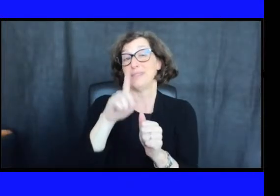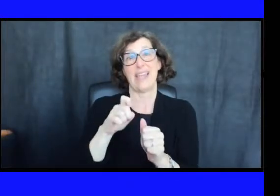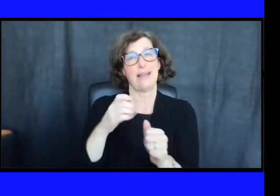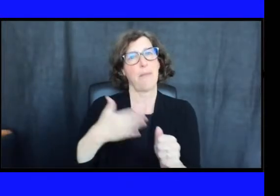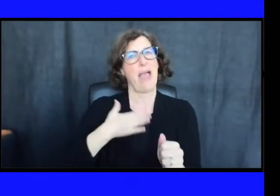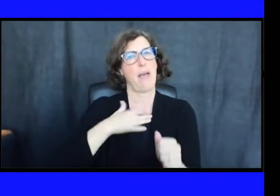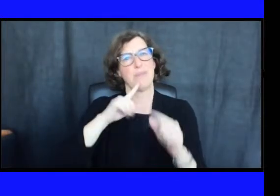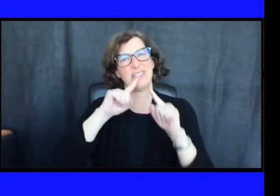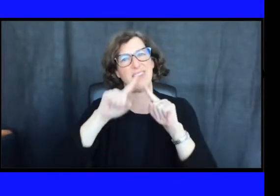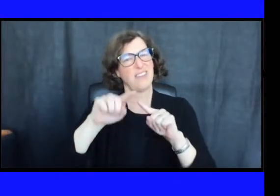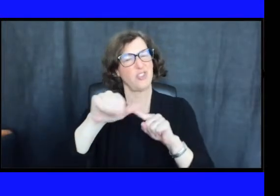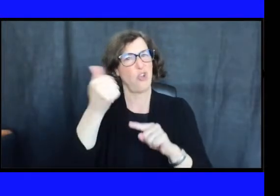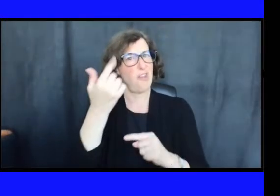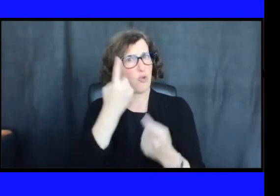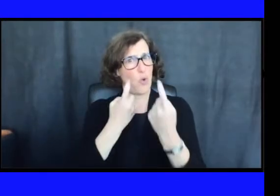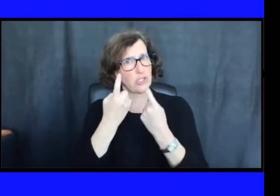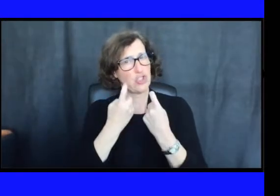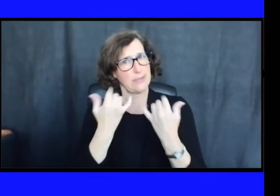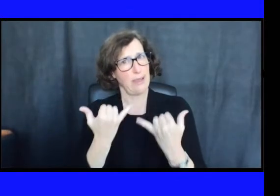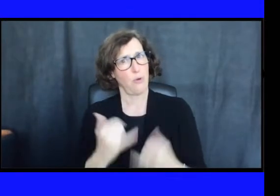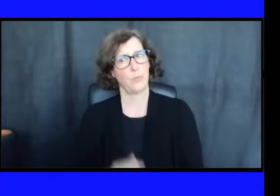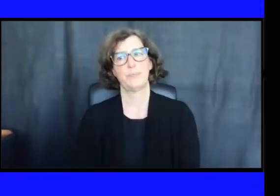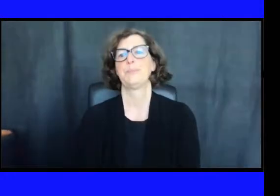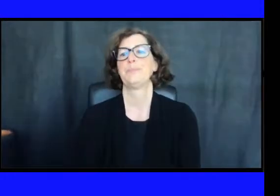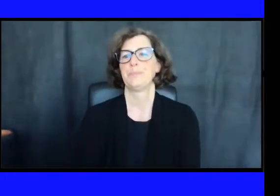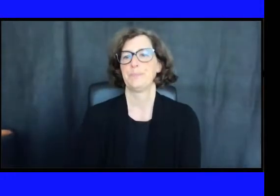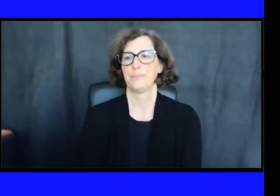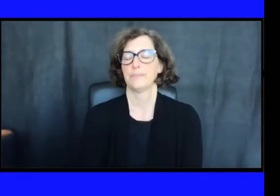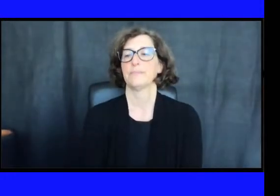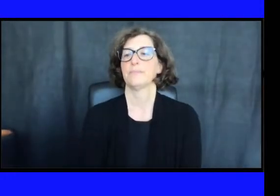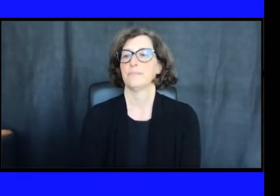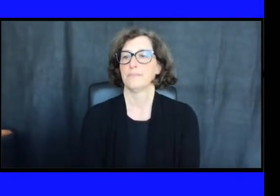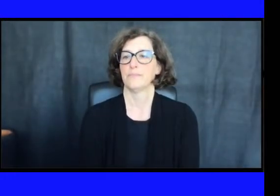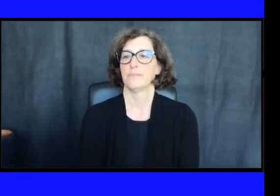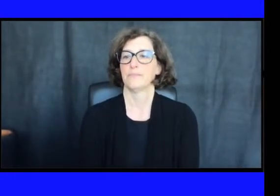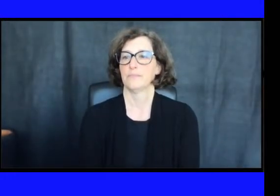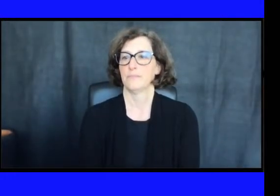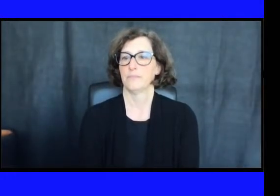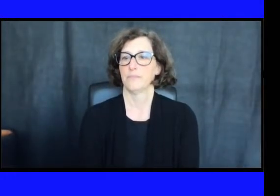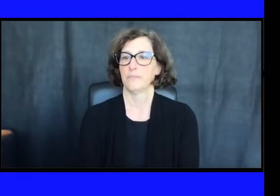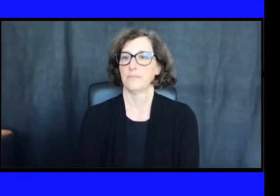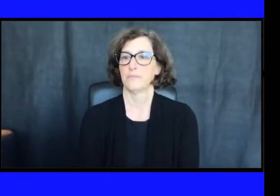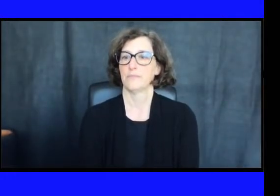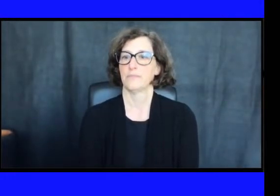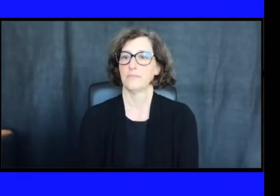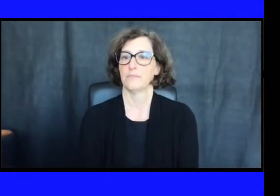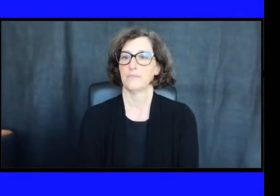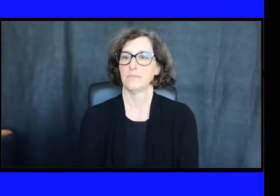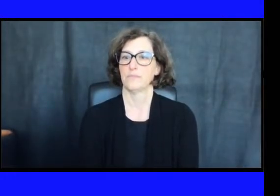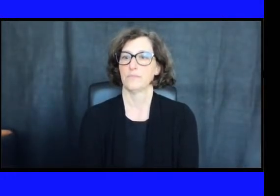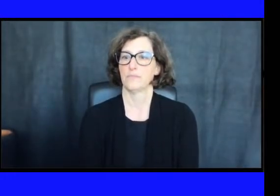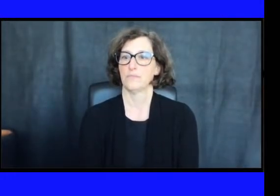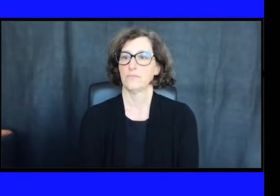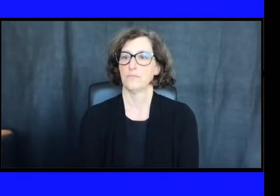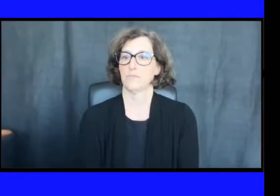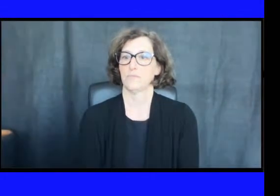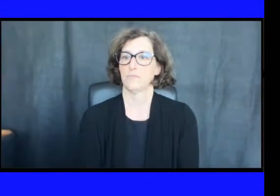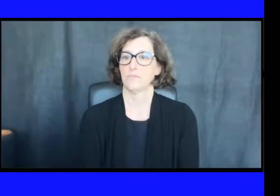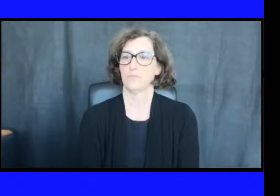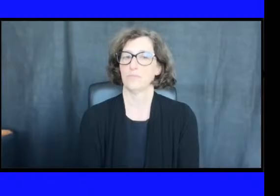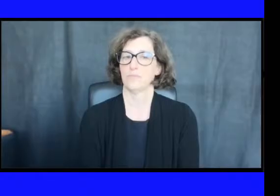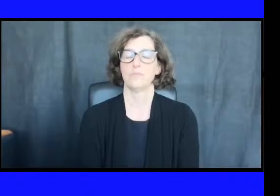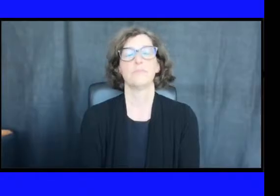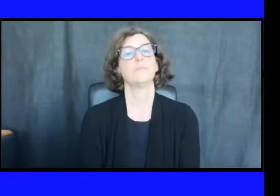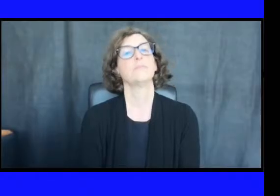COVID, and it's just impressive. So let me just say that. Thank you. Thank you, Jose. Dr. Katz,